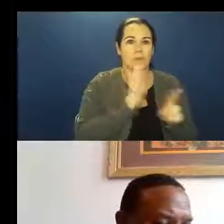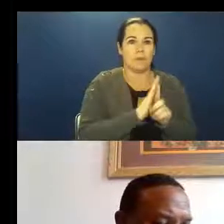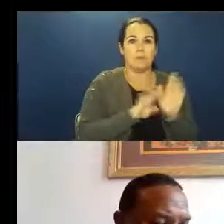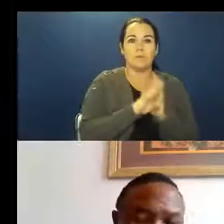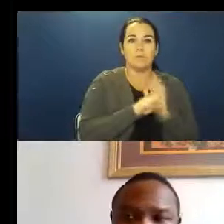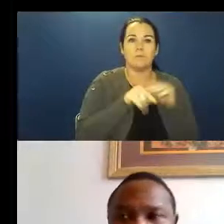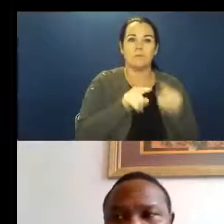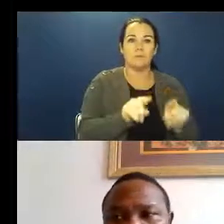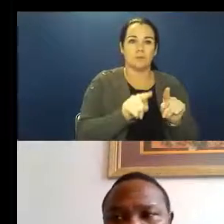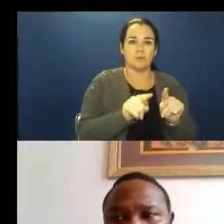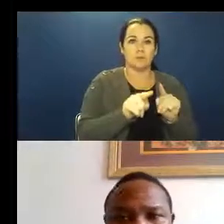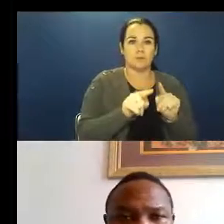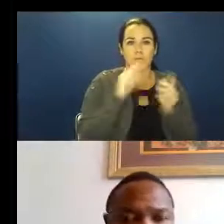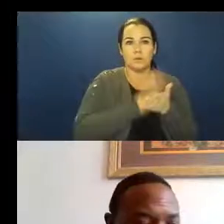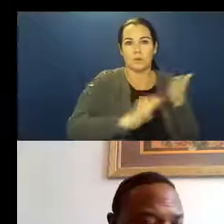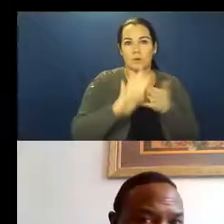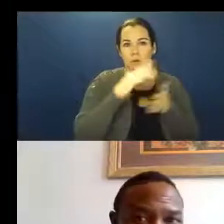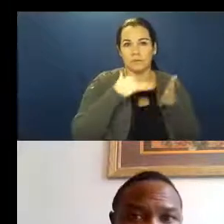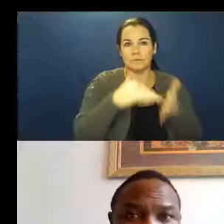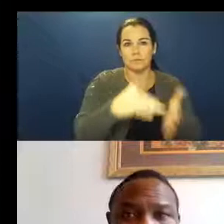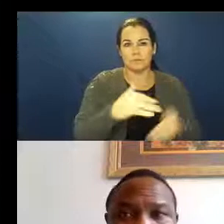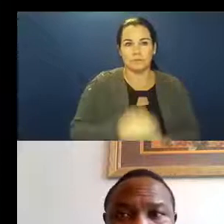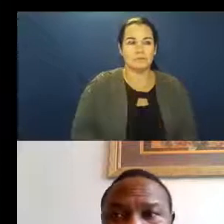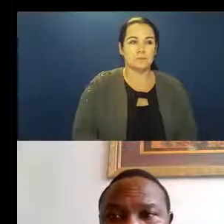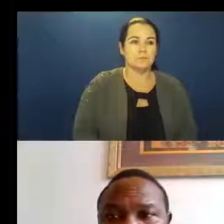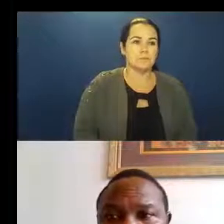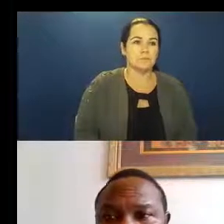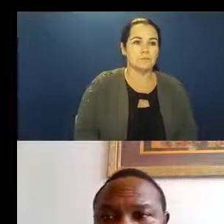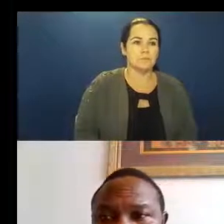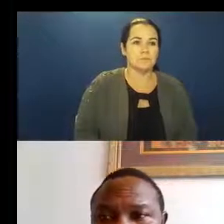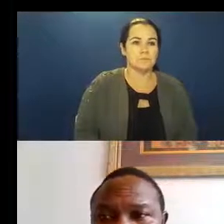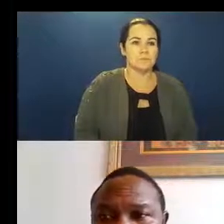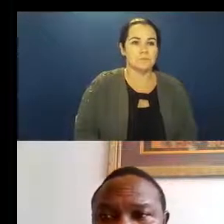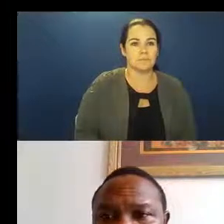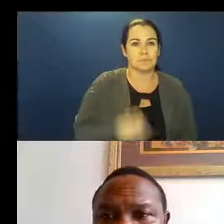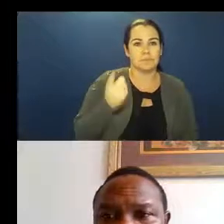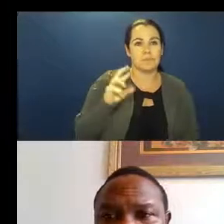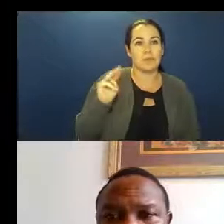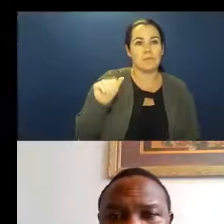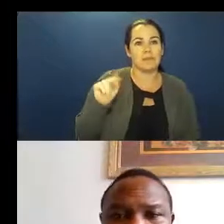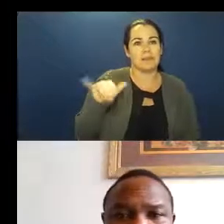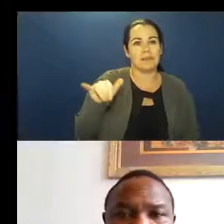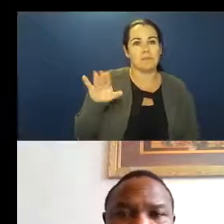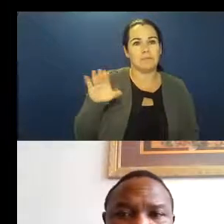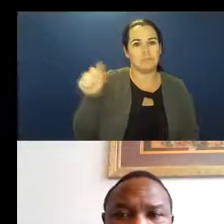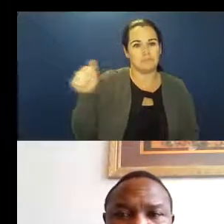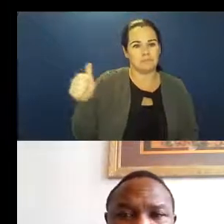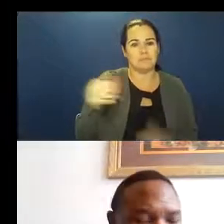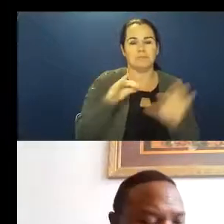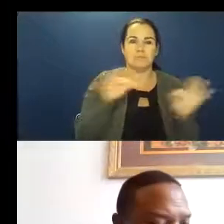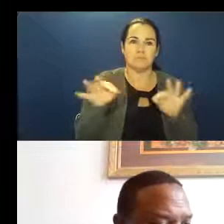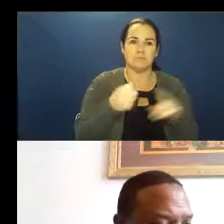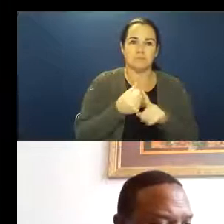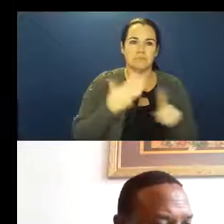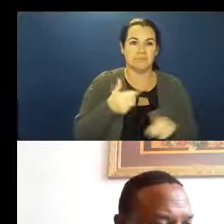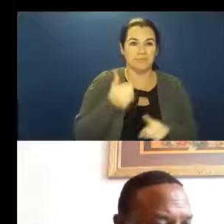study. I will let Edward, Dr. Manyibe, kind of elaborate on this. He's one of the leads on this project,